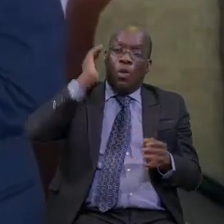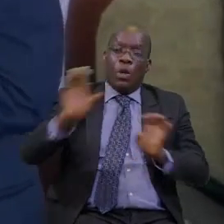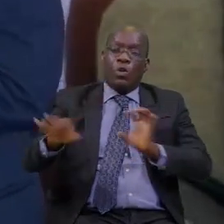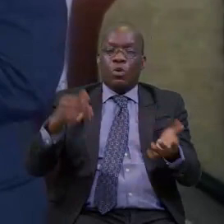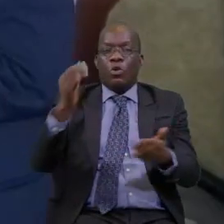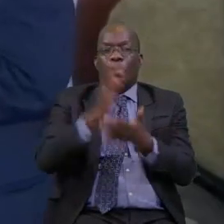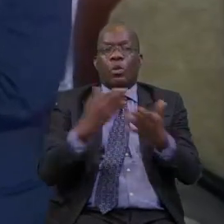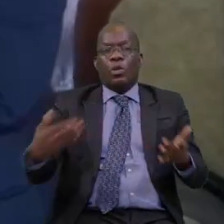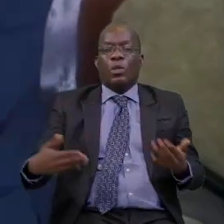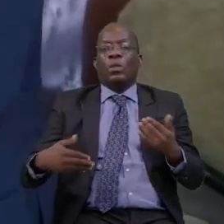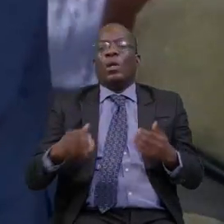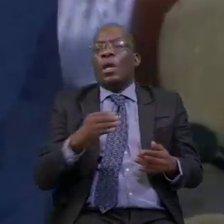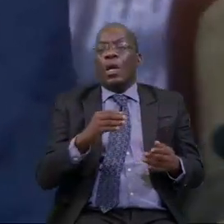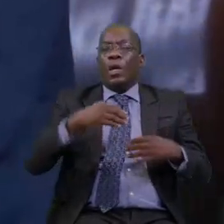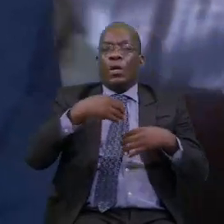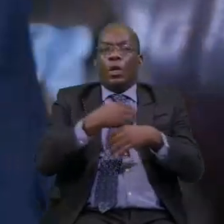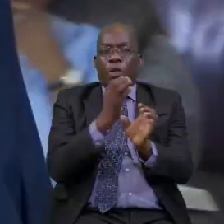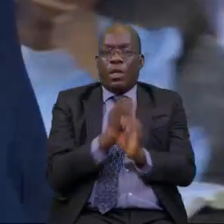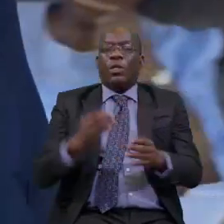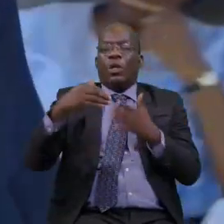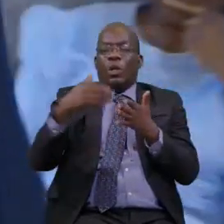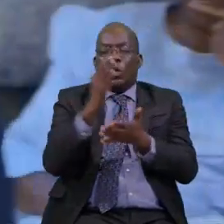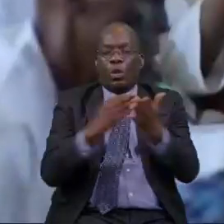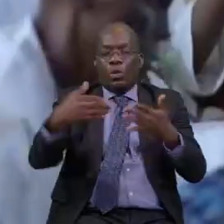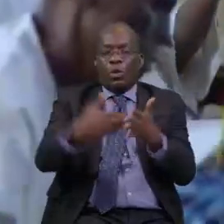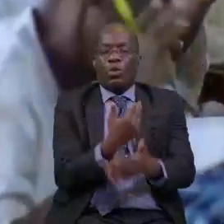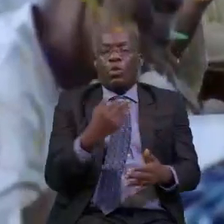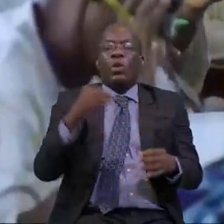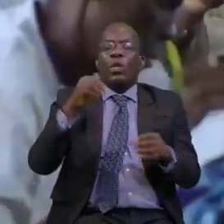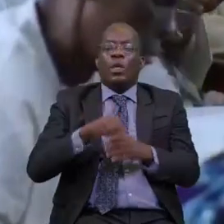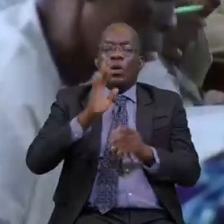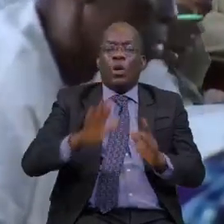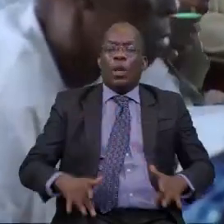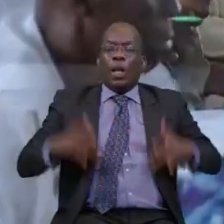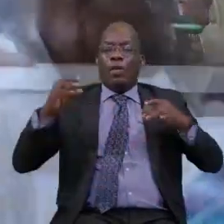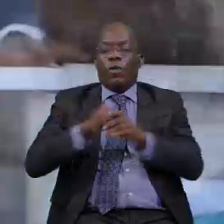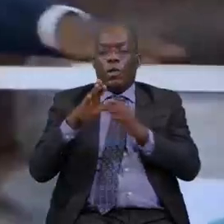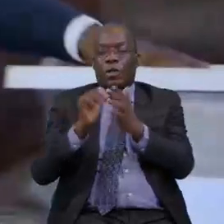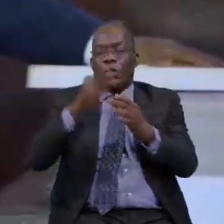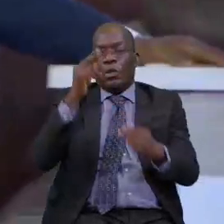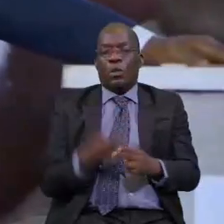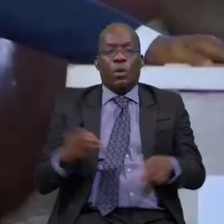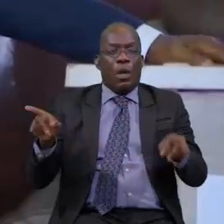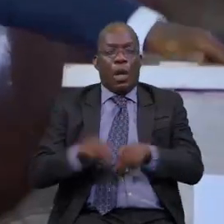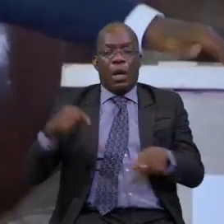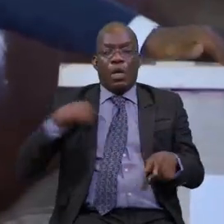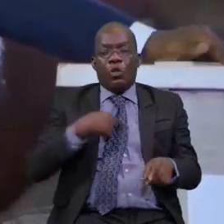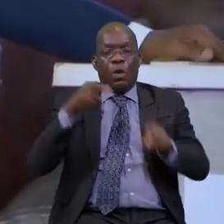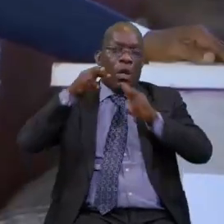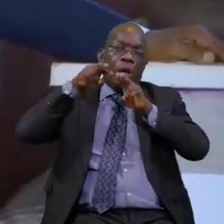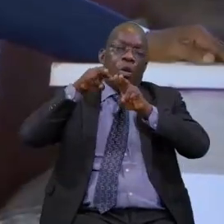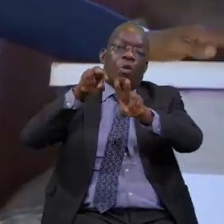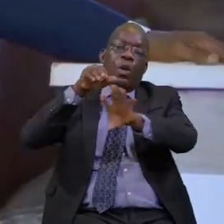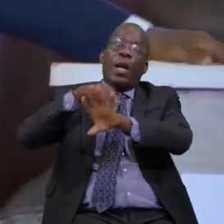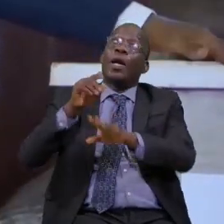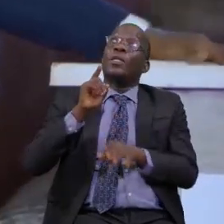recreative and redemptive in your life, in Jesus' name. And as we look at him as